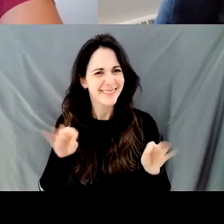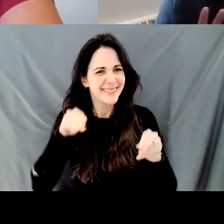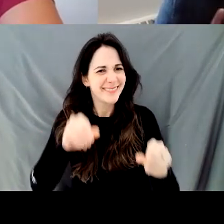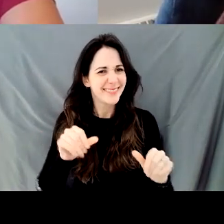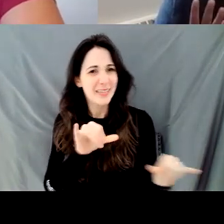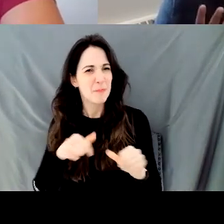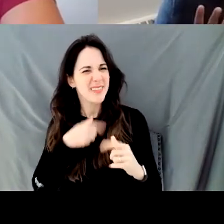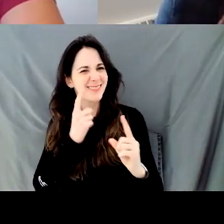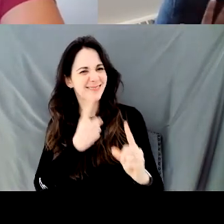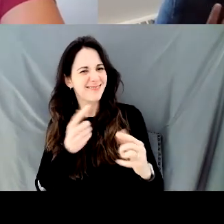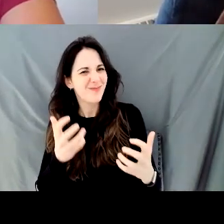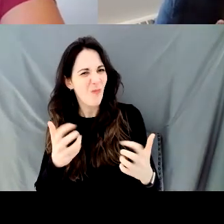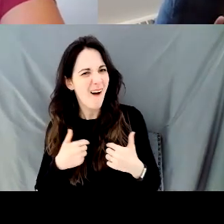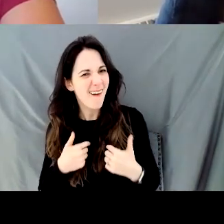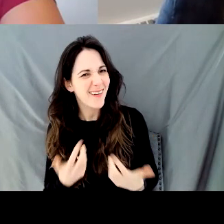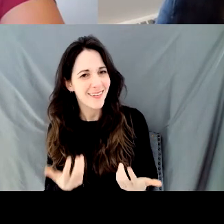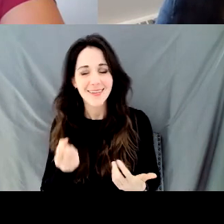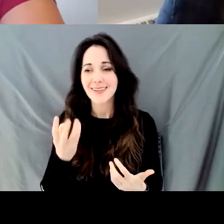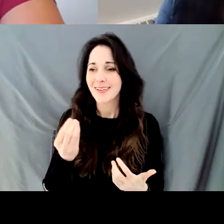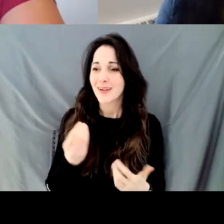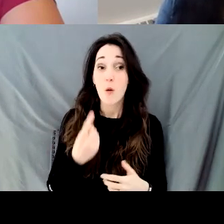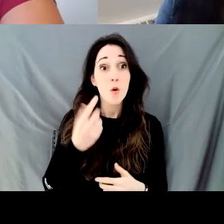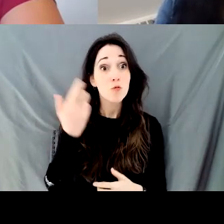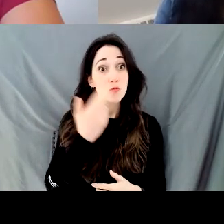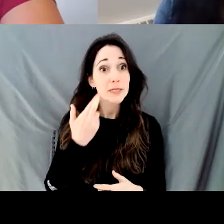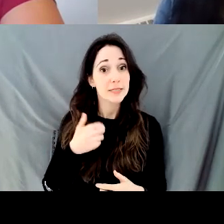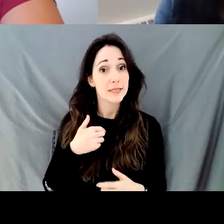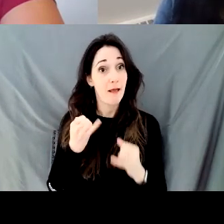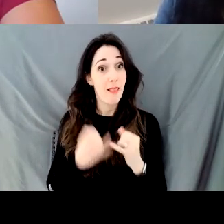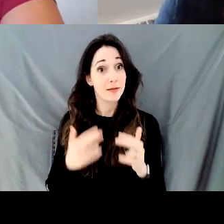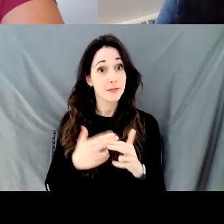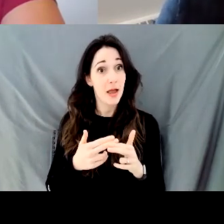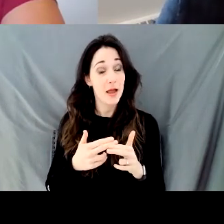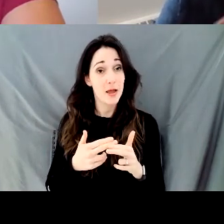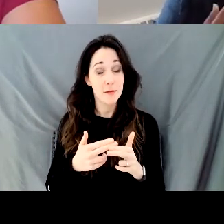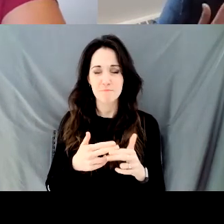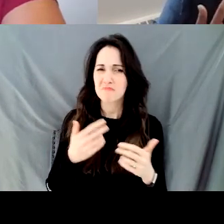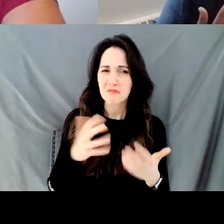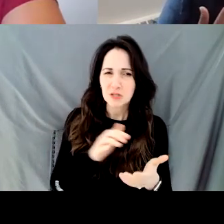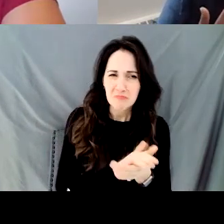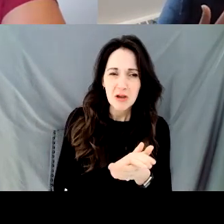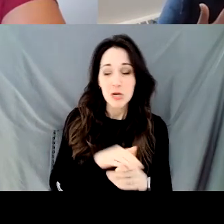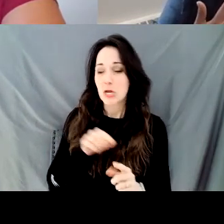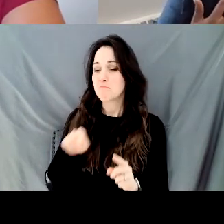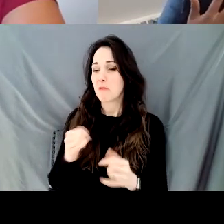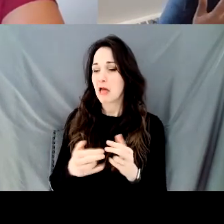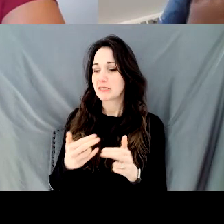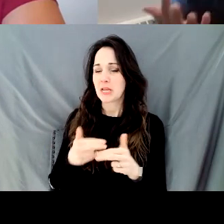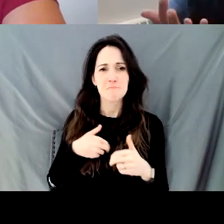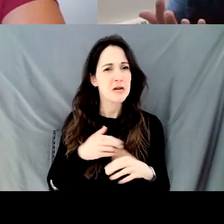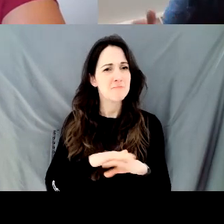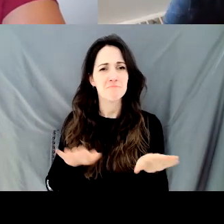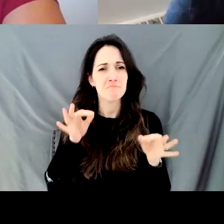And that, yeah, I mean, like you can, one of the reasons that I never changed my last name when I got married was like, I felt like I would lose that heritage and